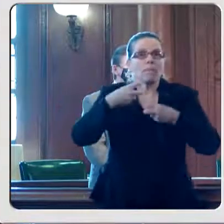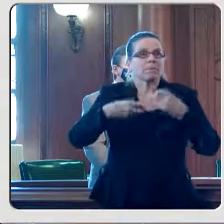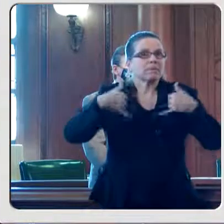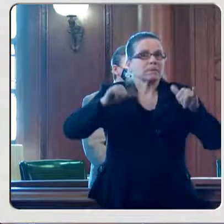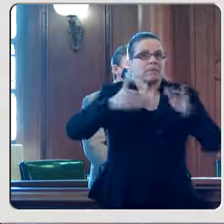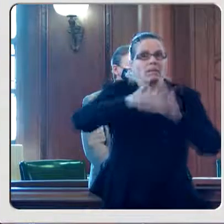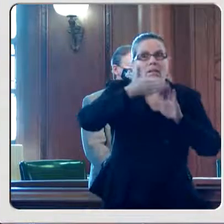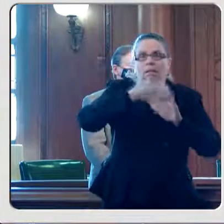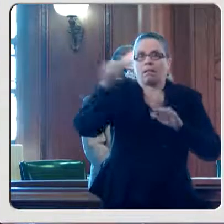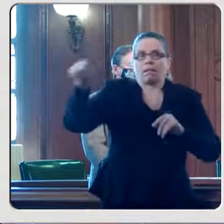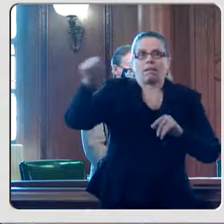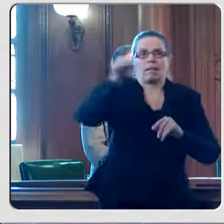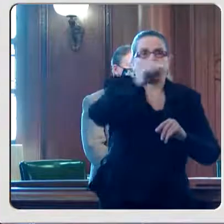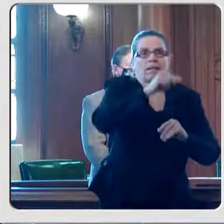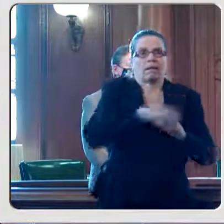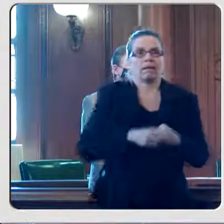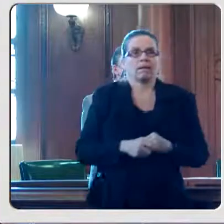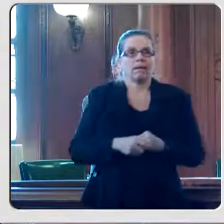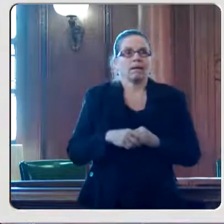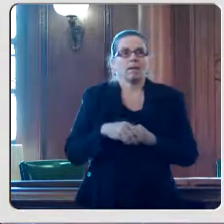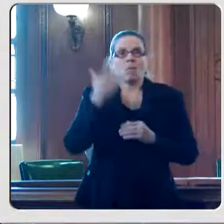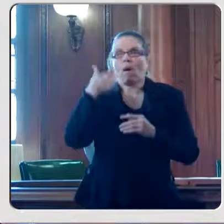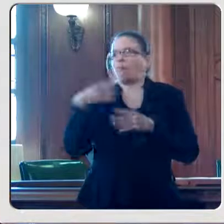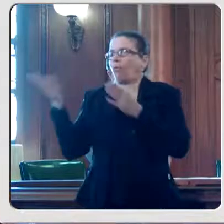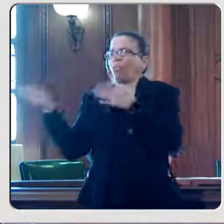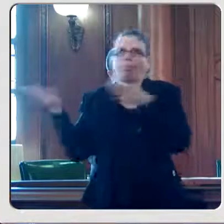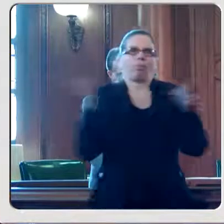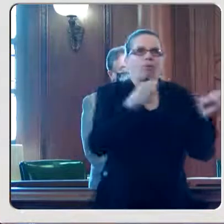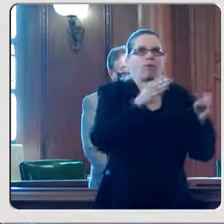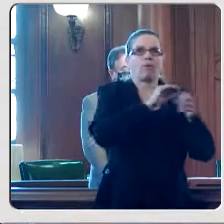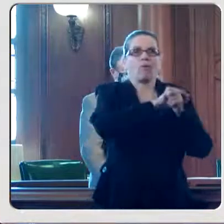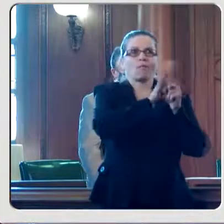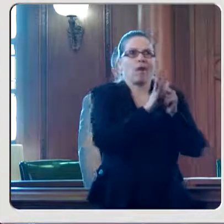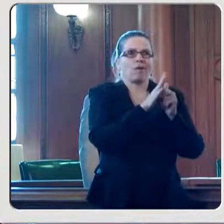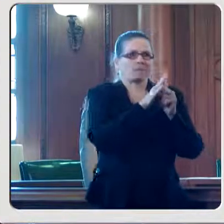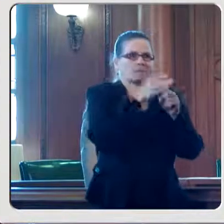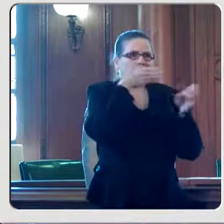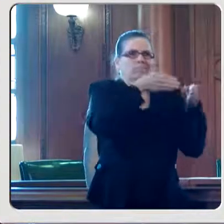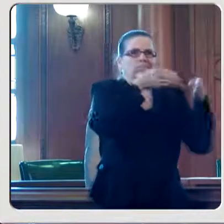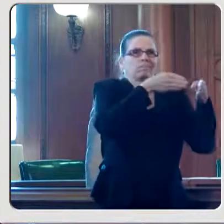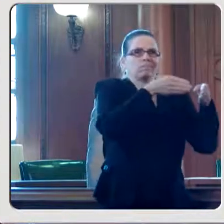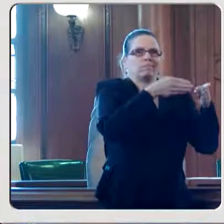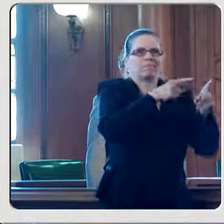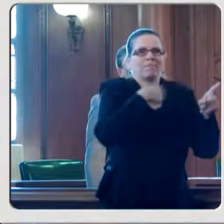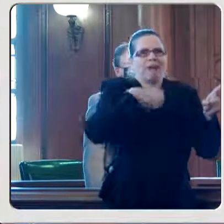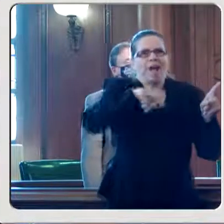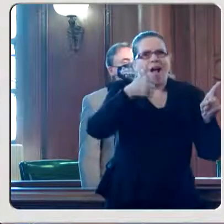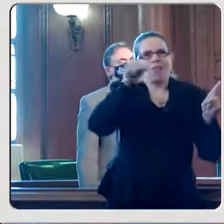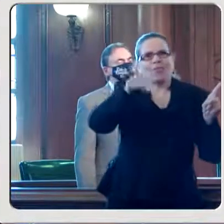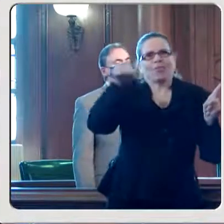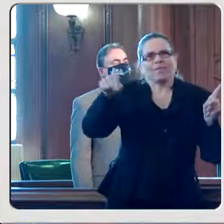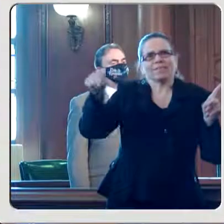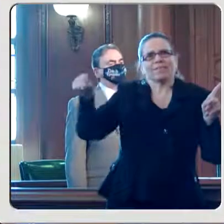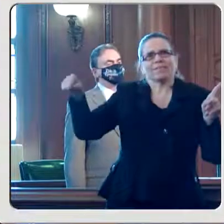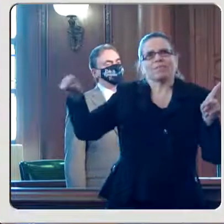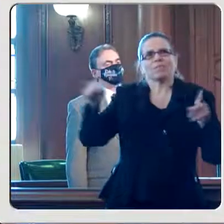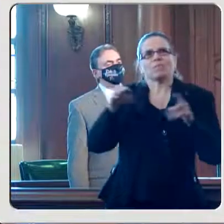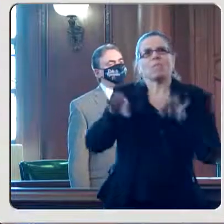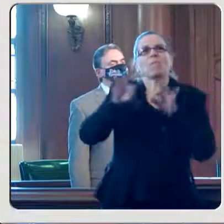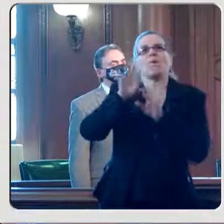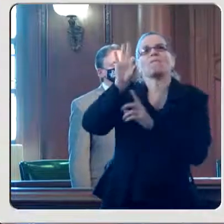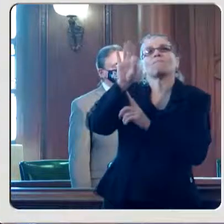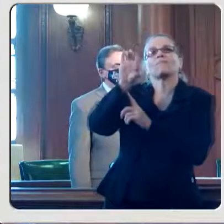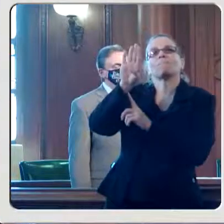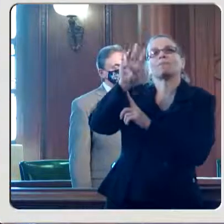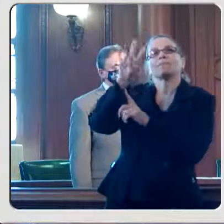want to make sure that as we think about National HIV/AIDS Awareness Day on February 7th, that we certainly understand